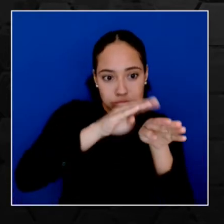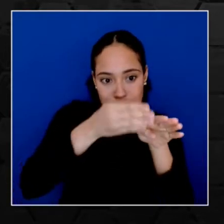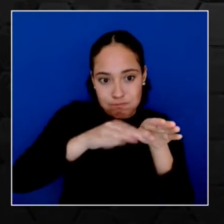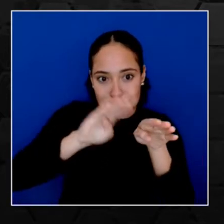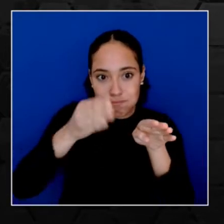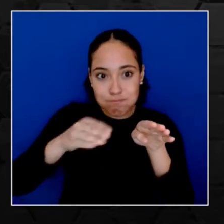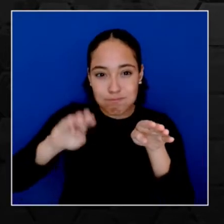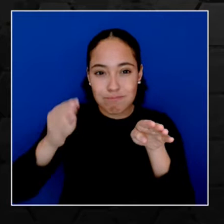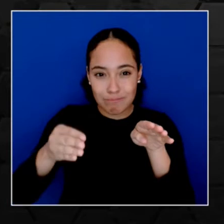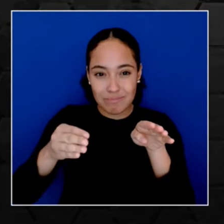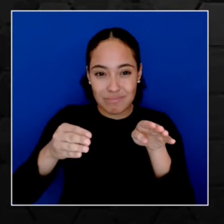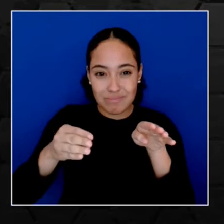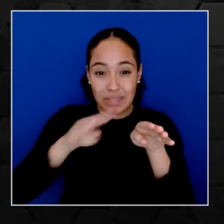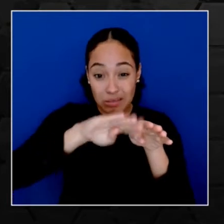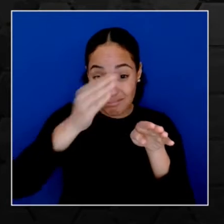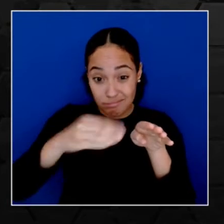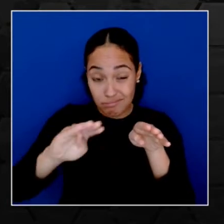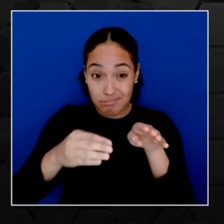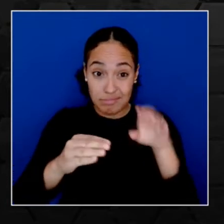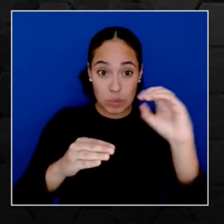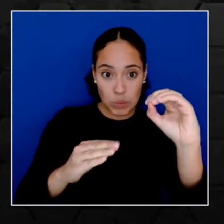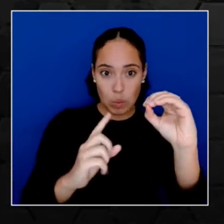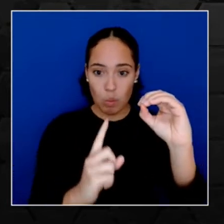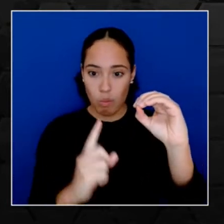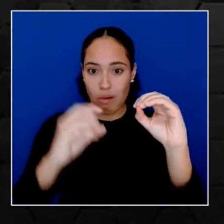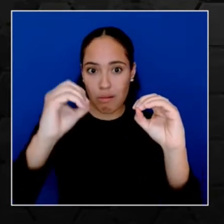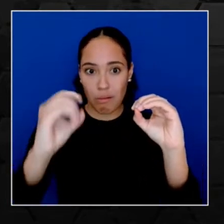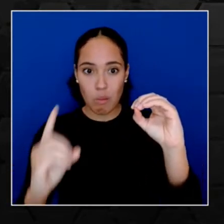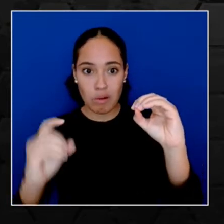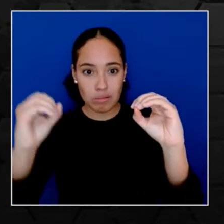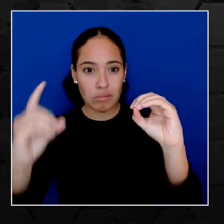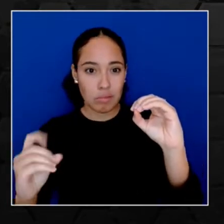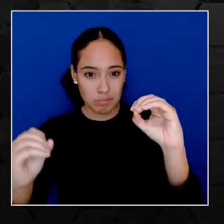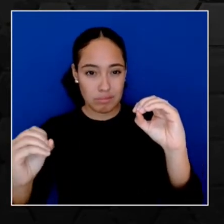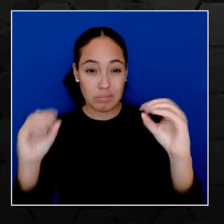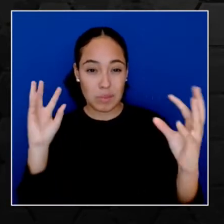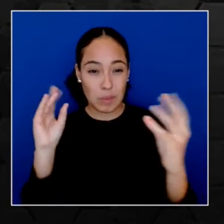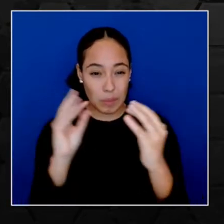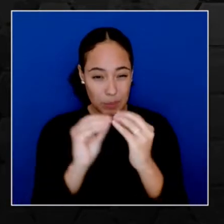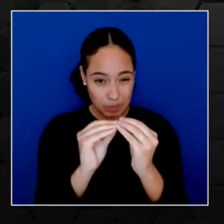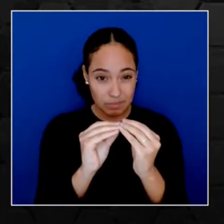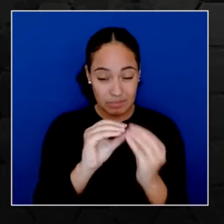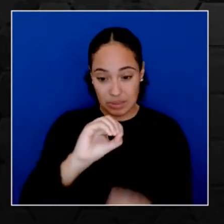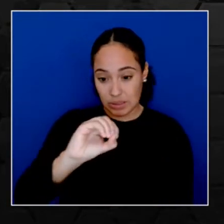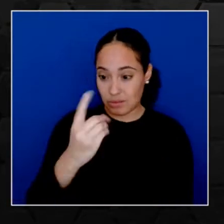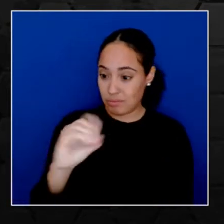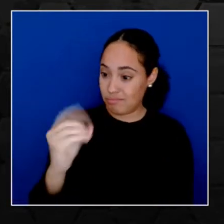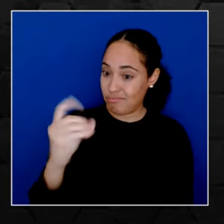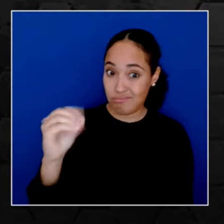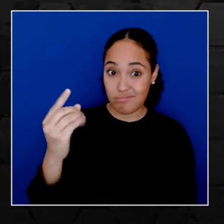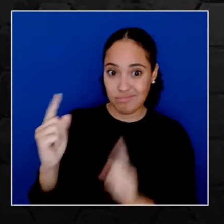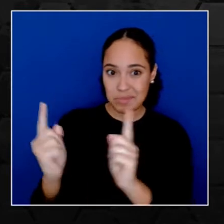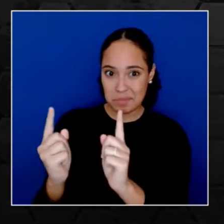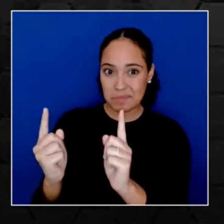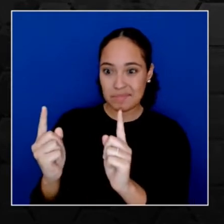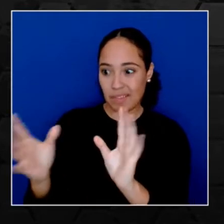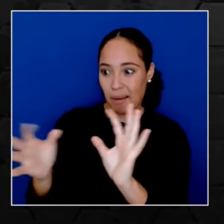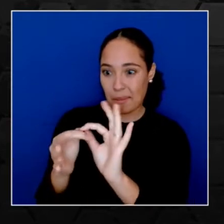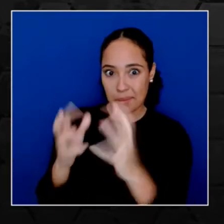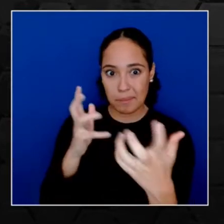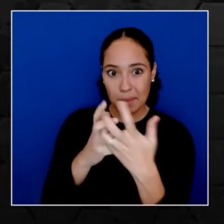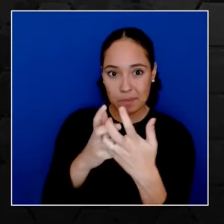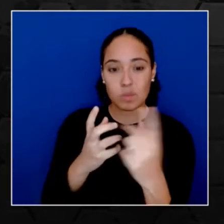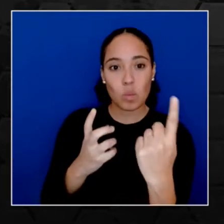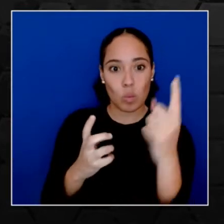creates a user's personal code. So let's say an example, which is, let's say Jonathan has 15 ridges and 12 valleys in his